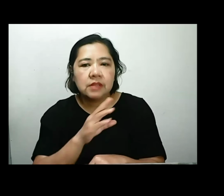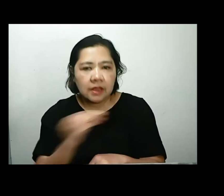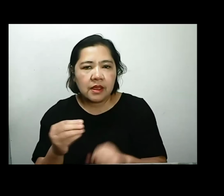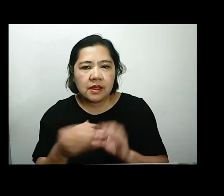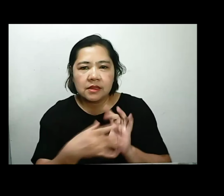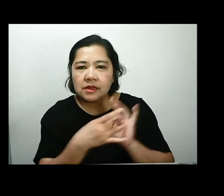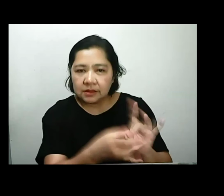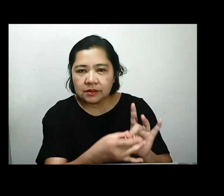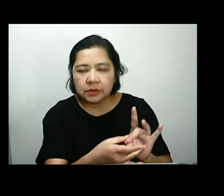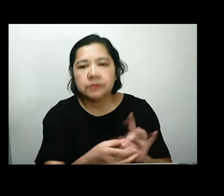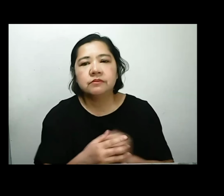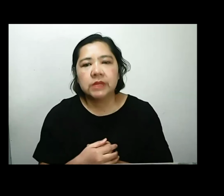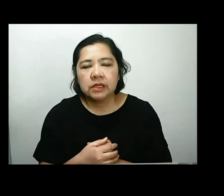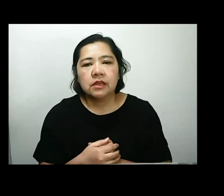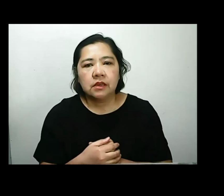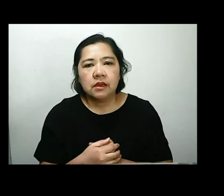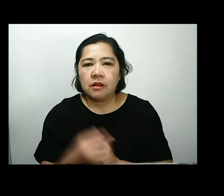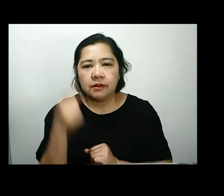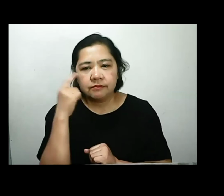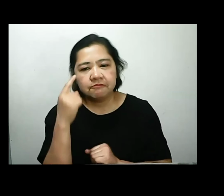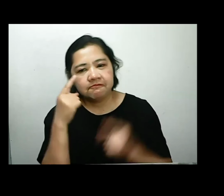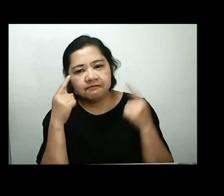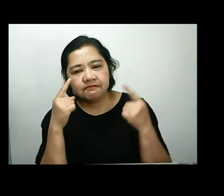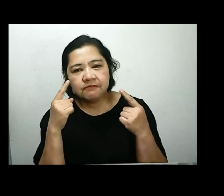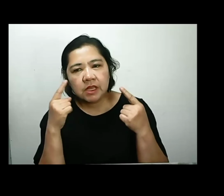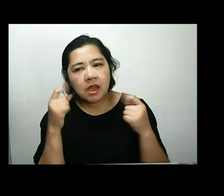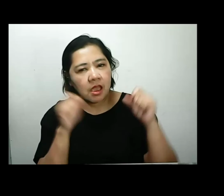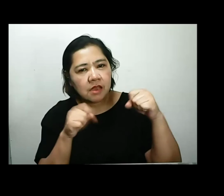done. I think I agree with you that, you know,